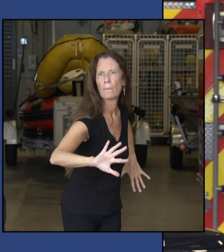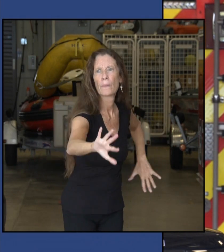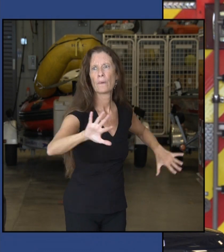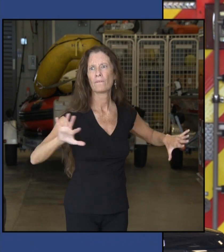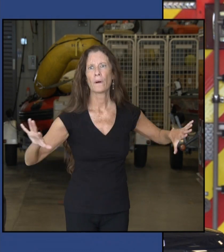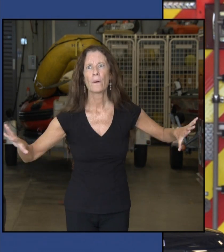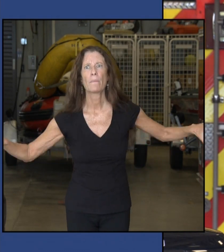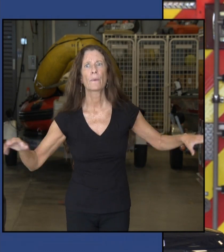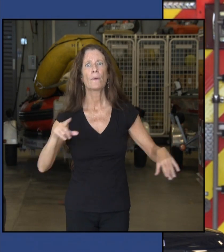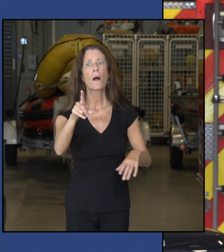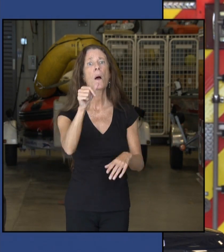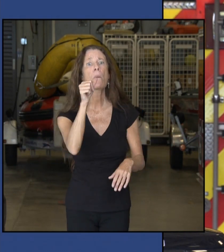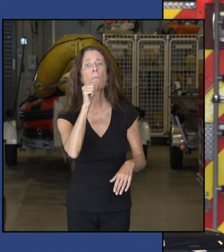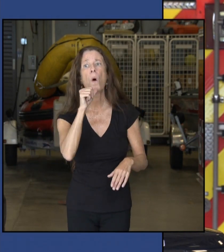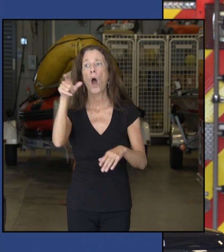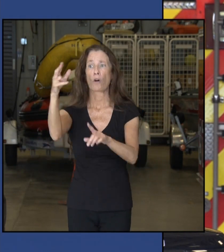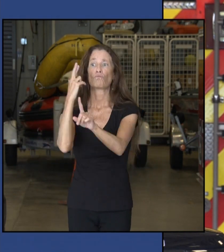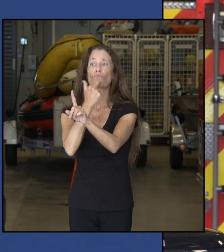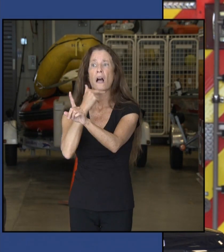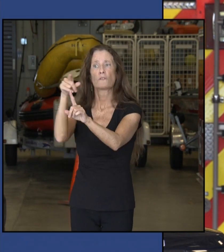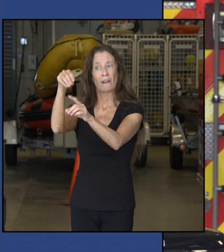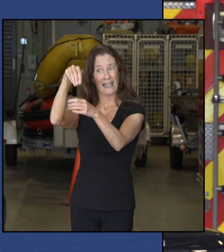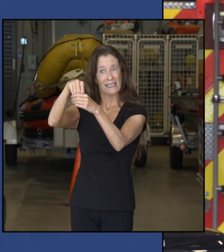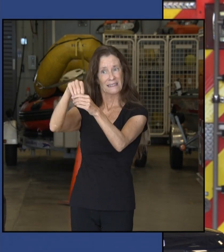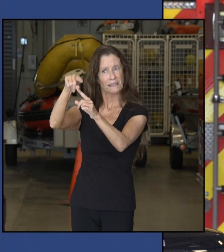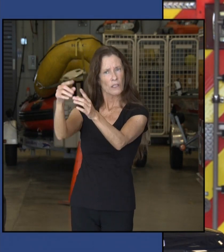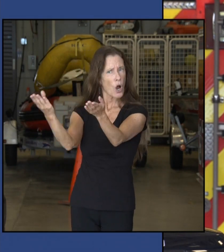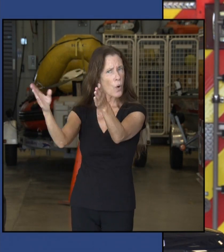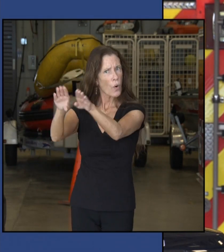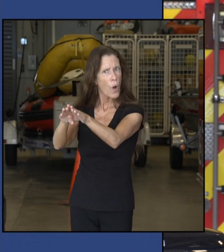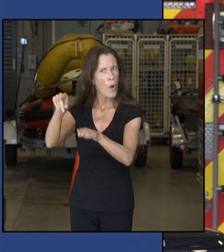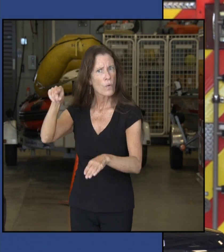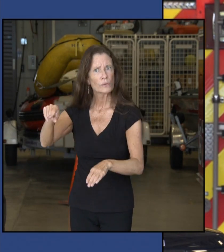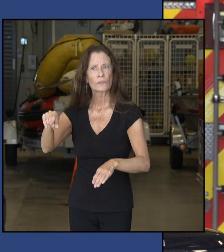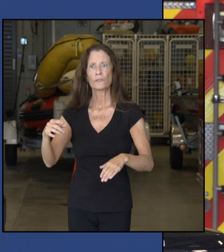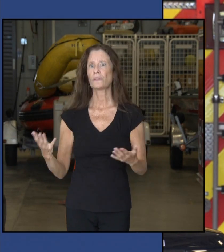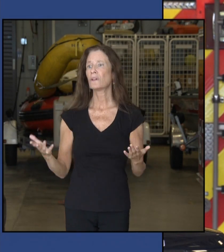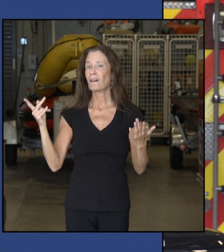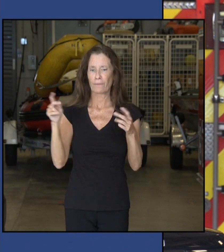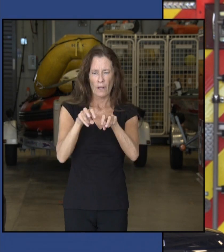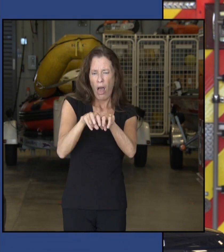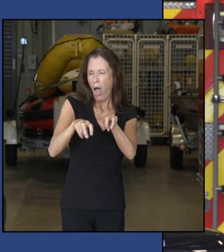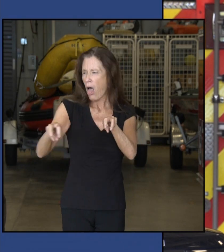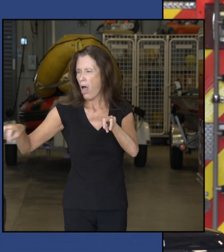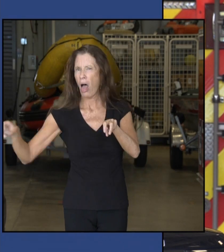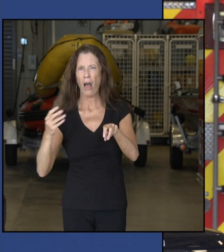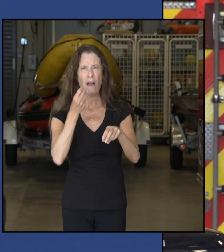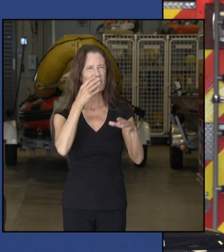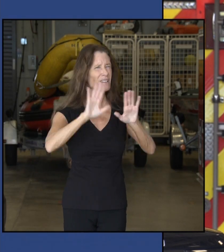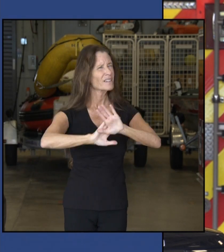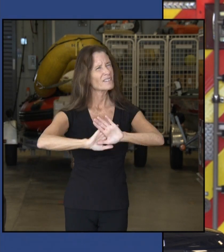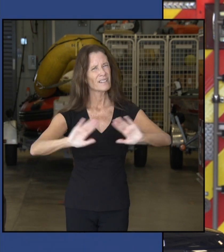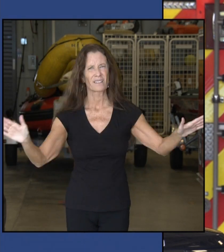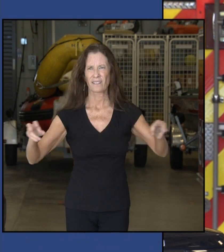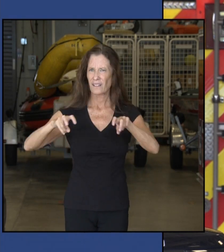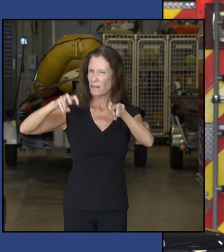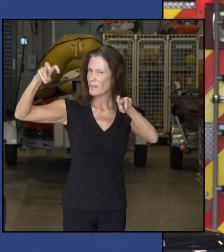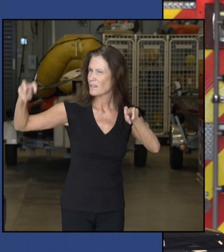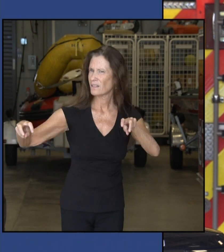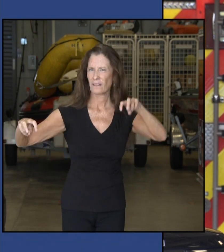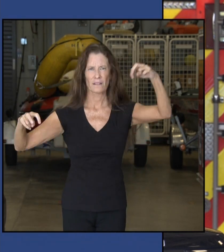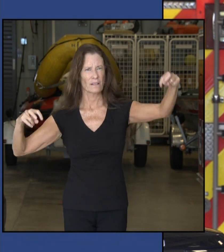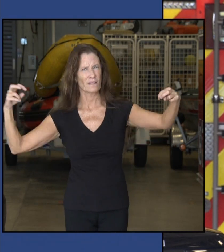closed, and packing customers in too tightly. Our restaurants have faced tremendous challenges to